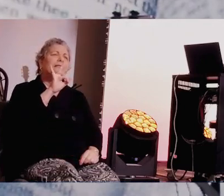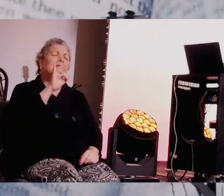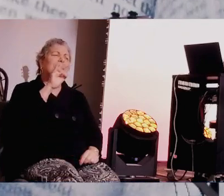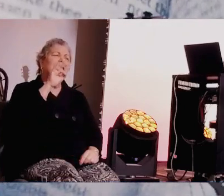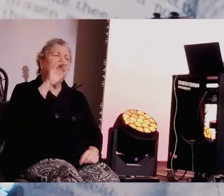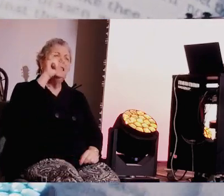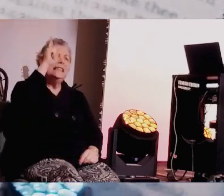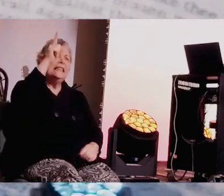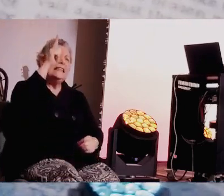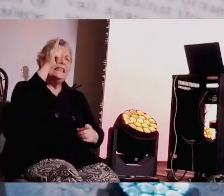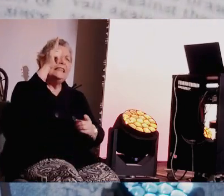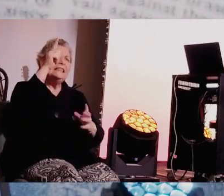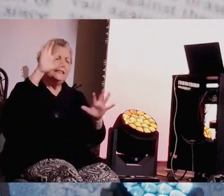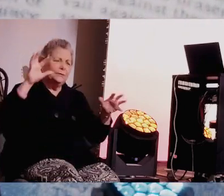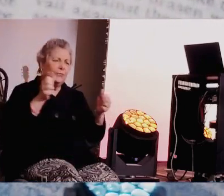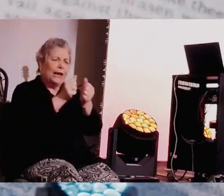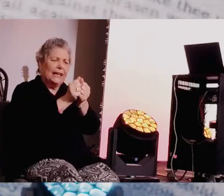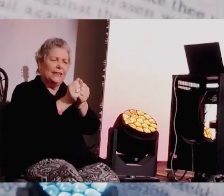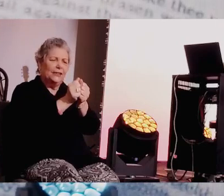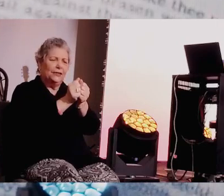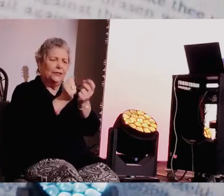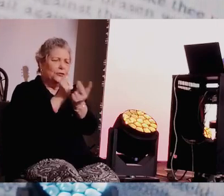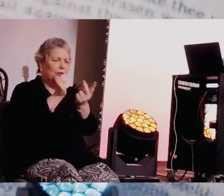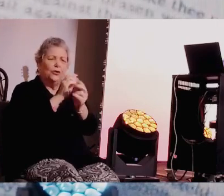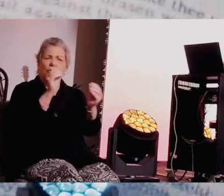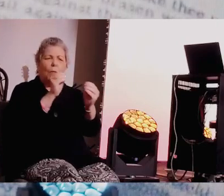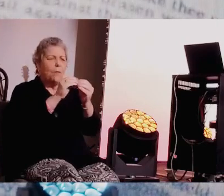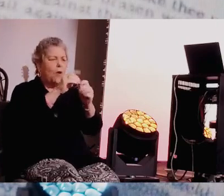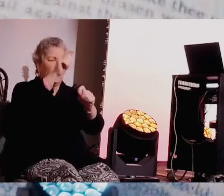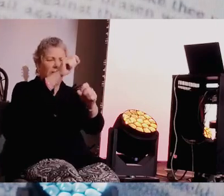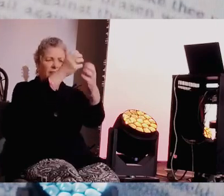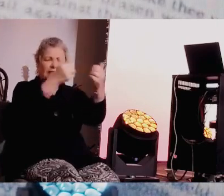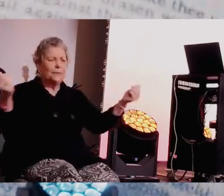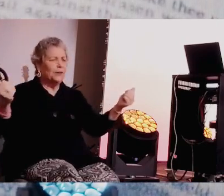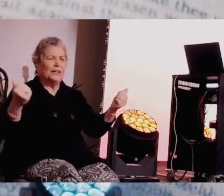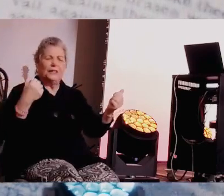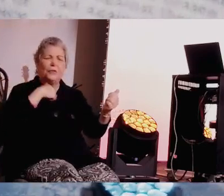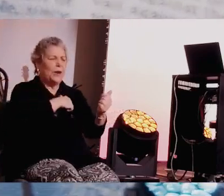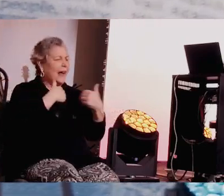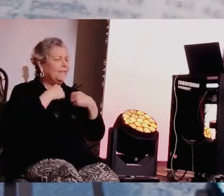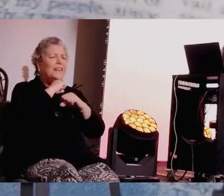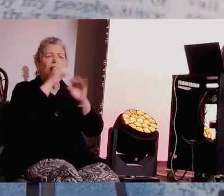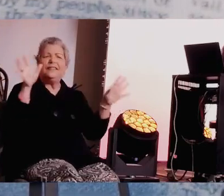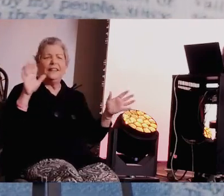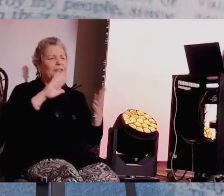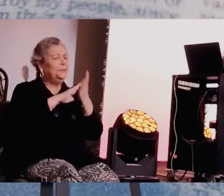If he's gleaning, if he's bringing these two together, you see, there's no more tear, then you know what? We have nothing to be afraid of.